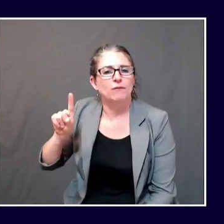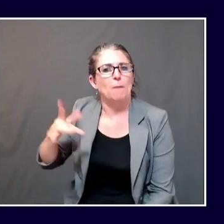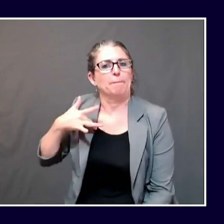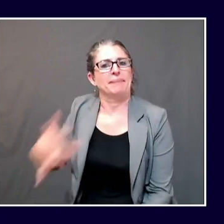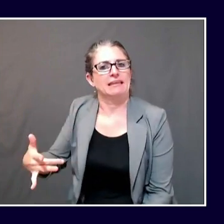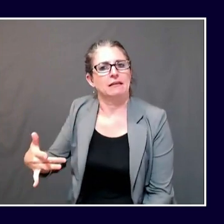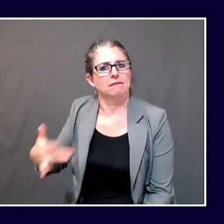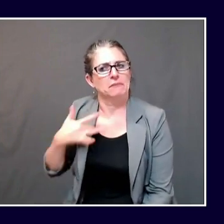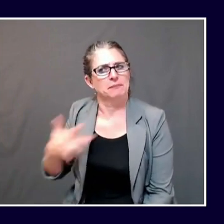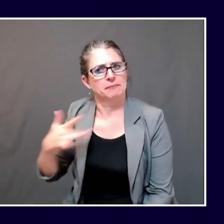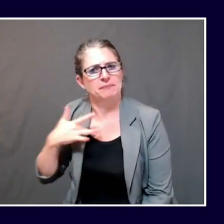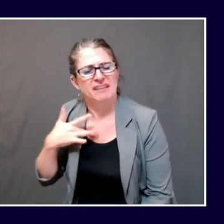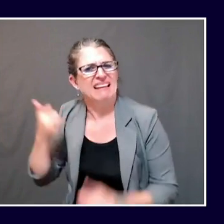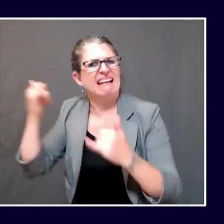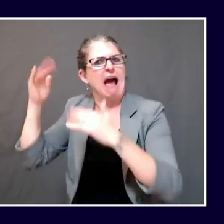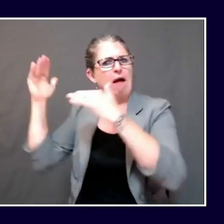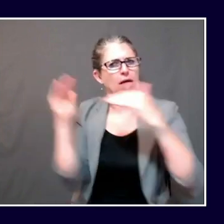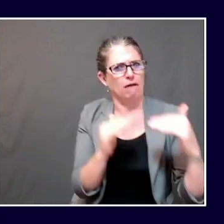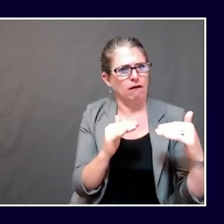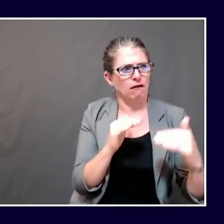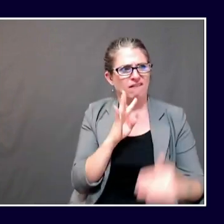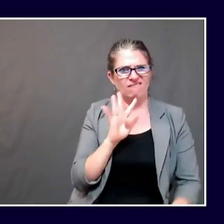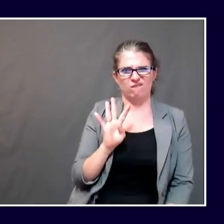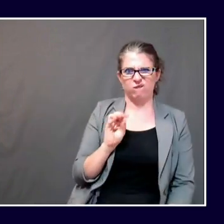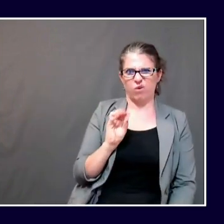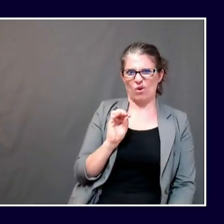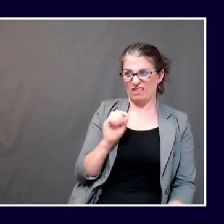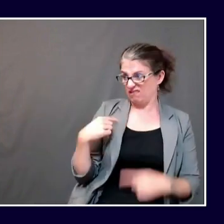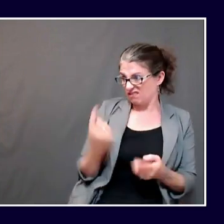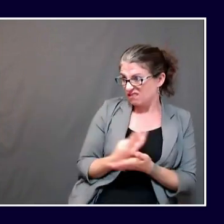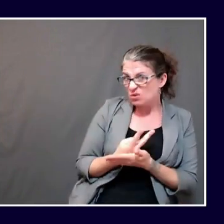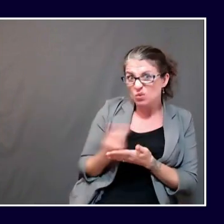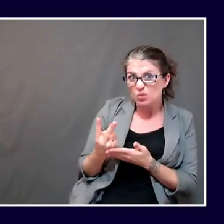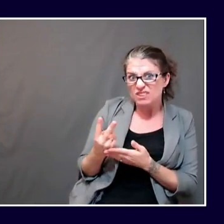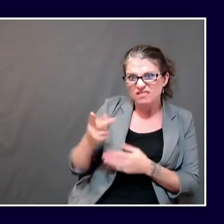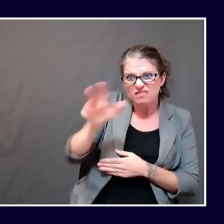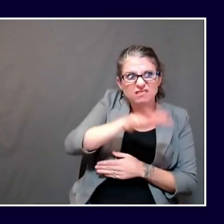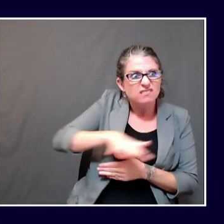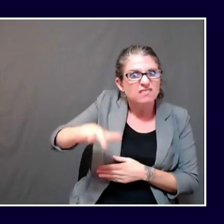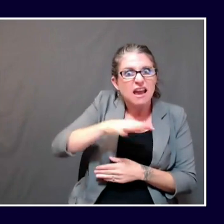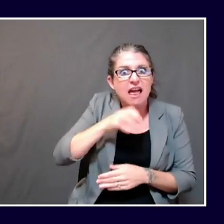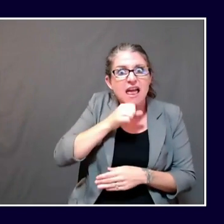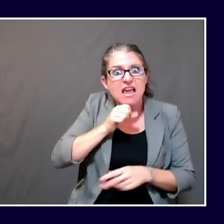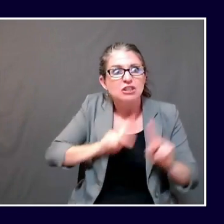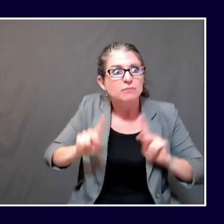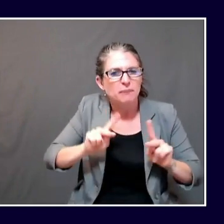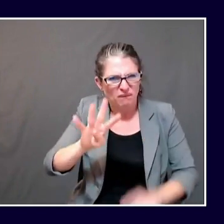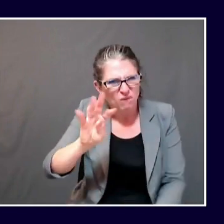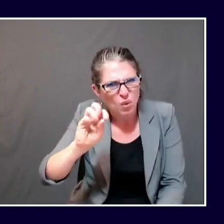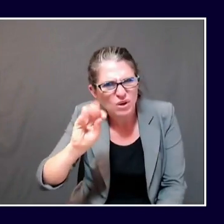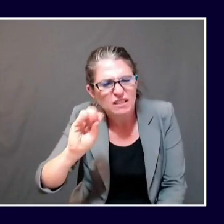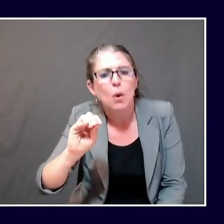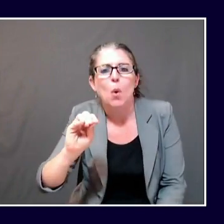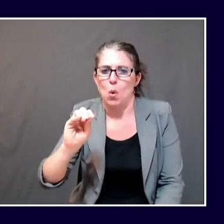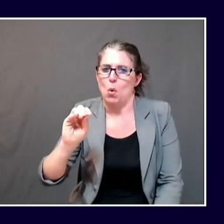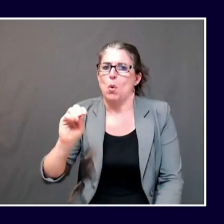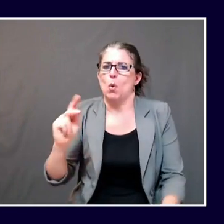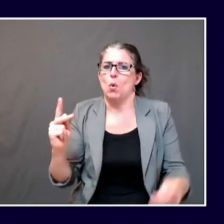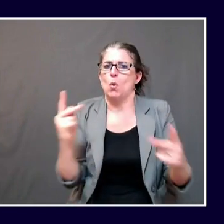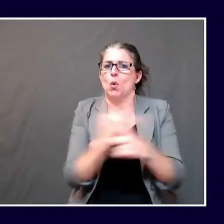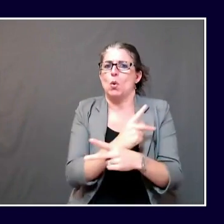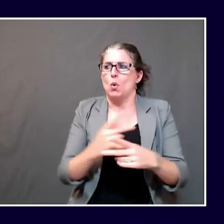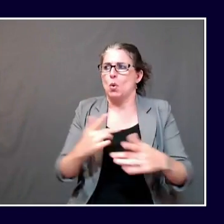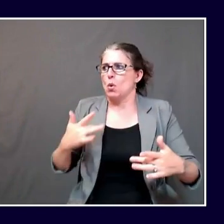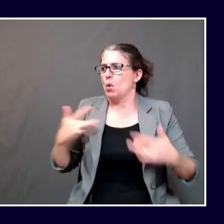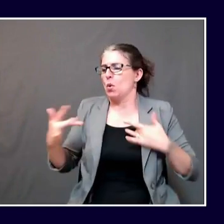COVID-19. That's concerning, partly because they are younger individuals, but also because, as we've seen from data